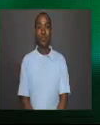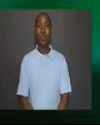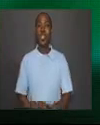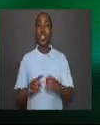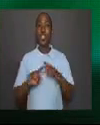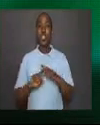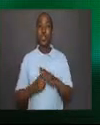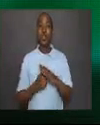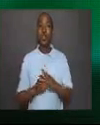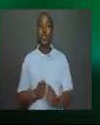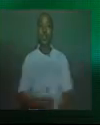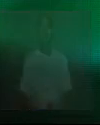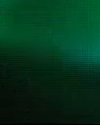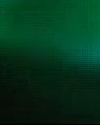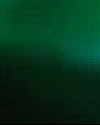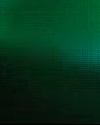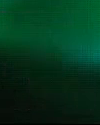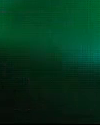Begin.